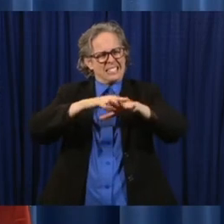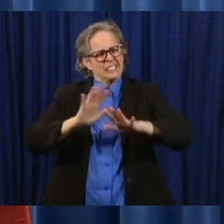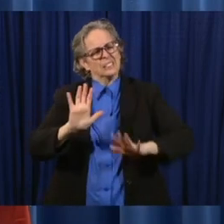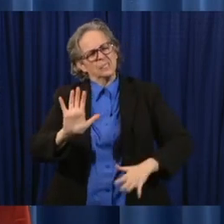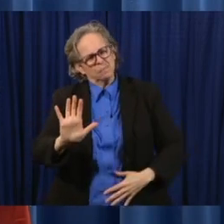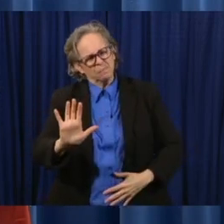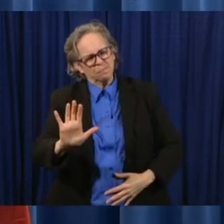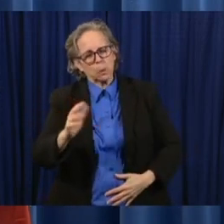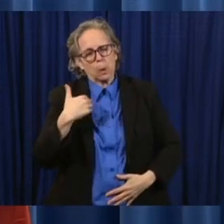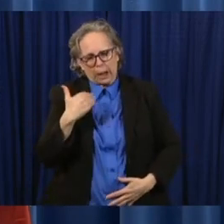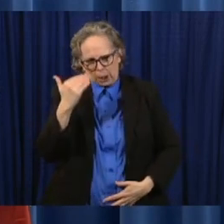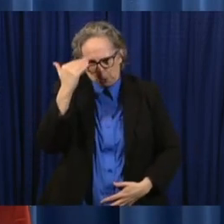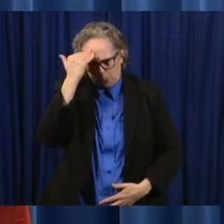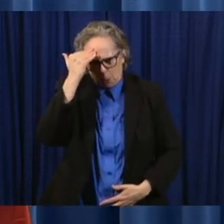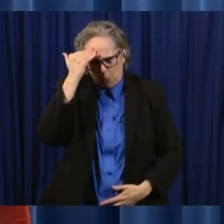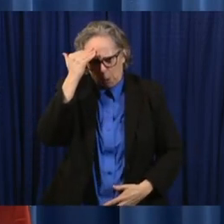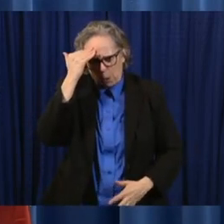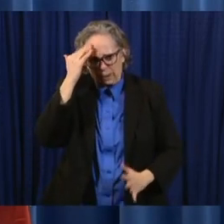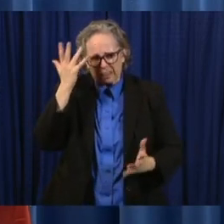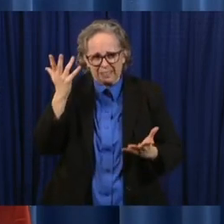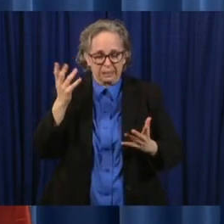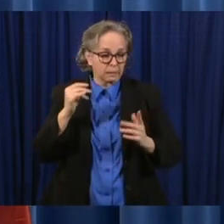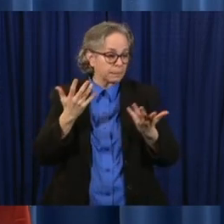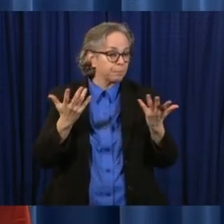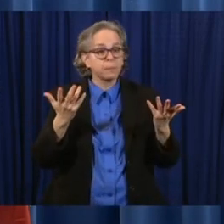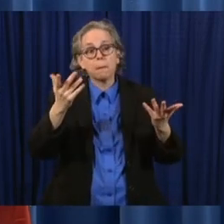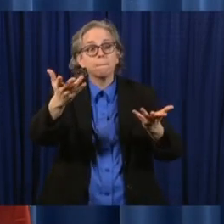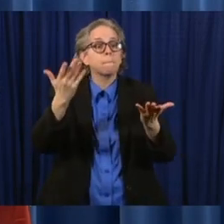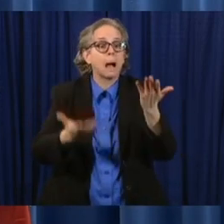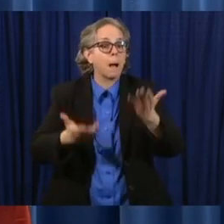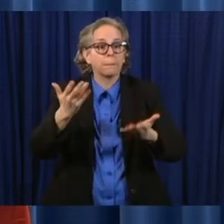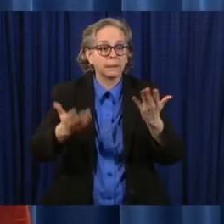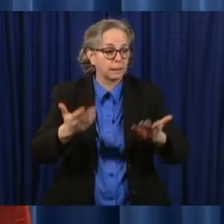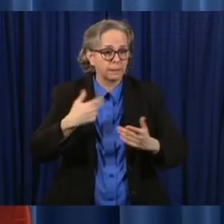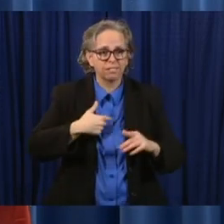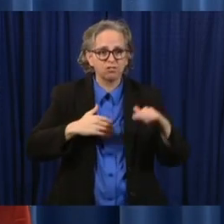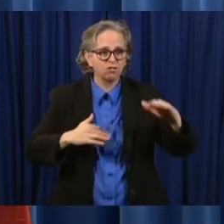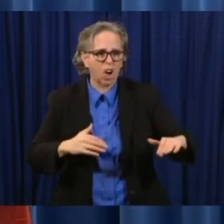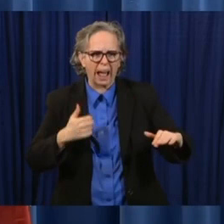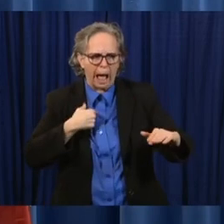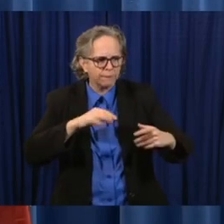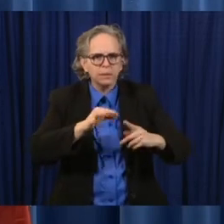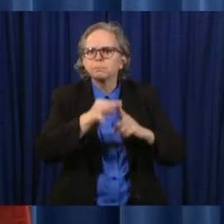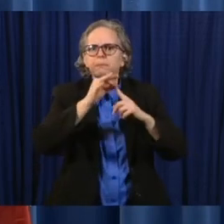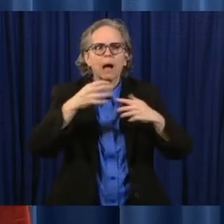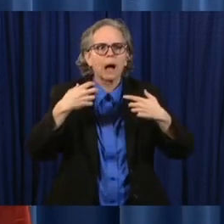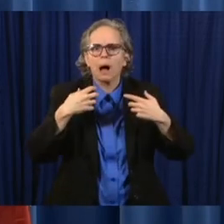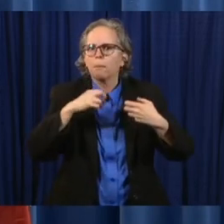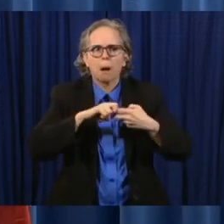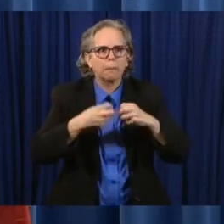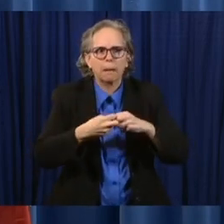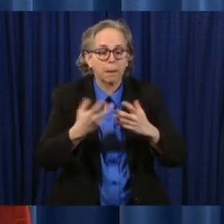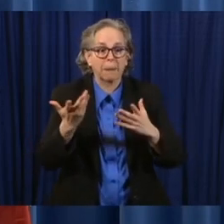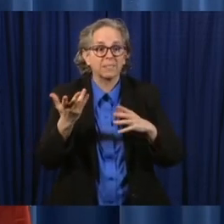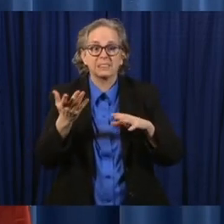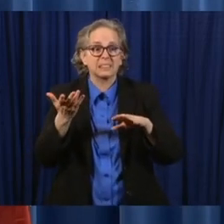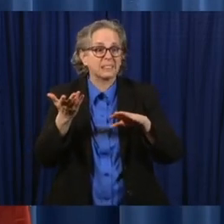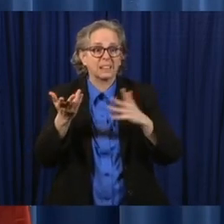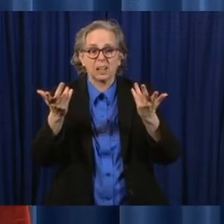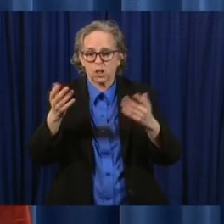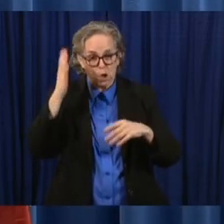has a specific medical problem, the fatality rate is exceedingly low among young